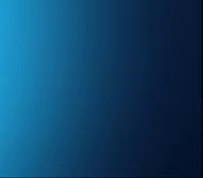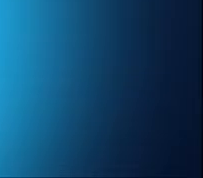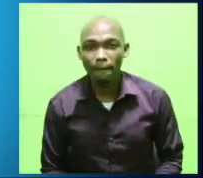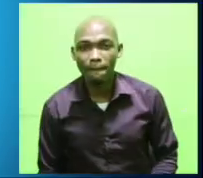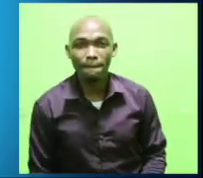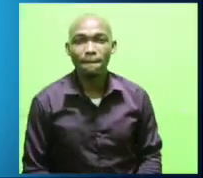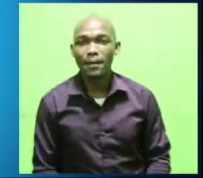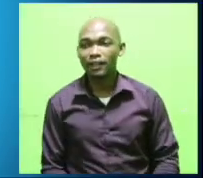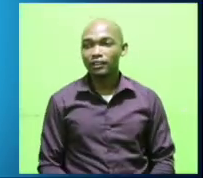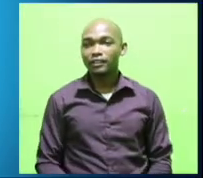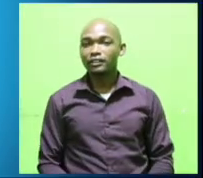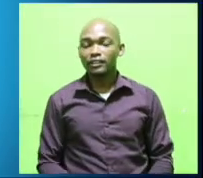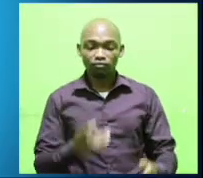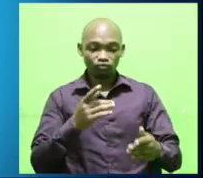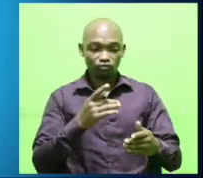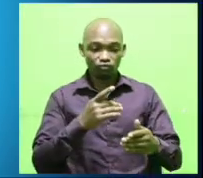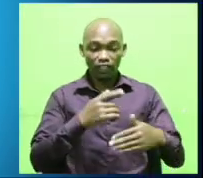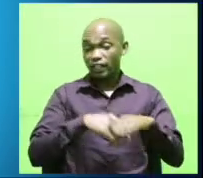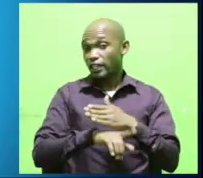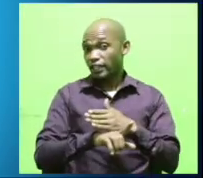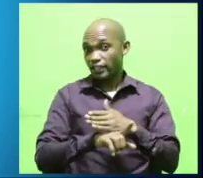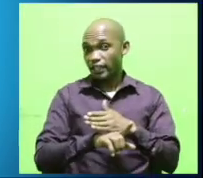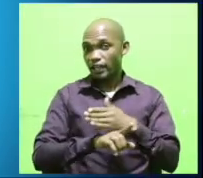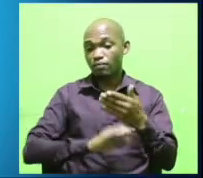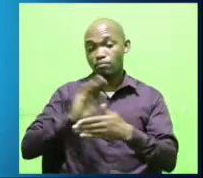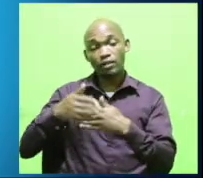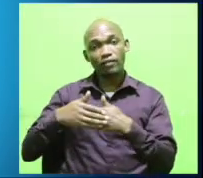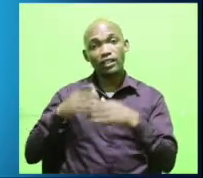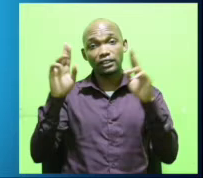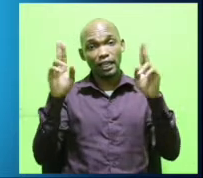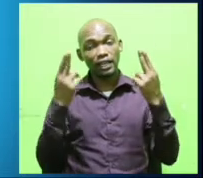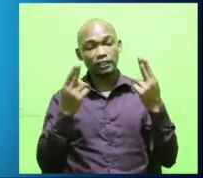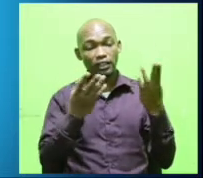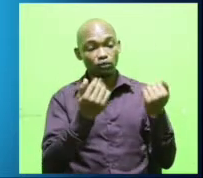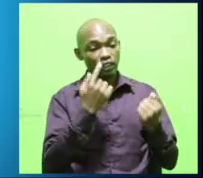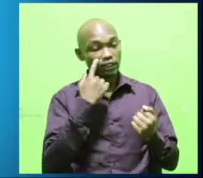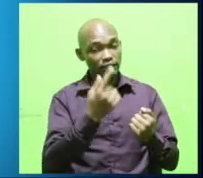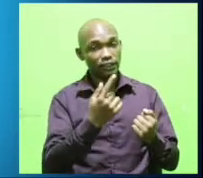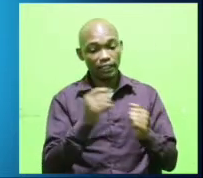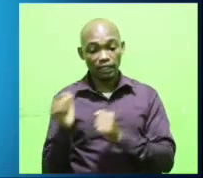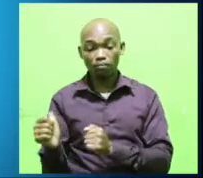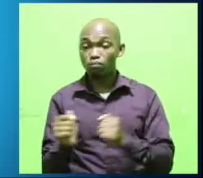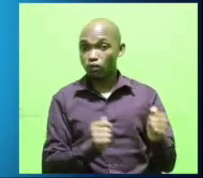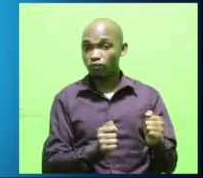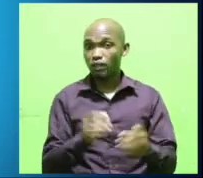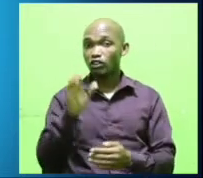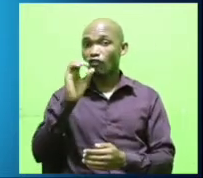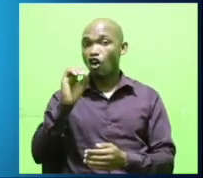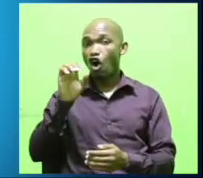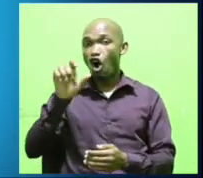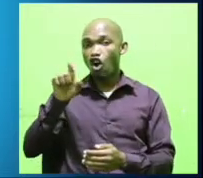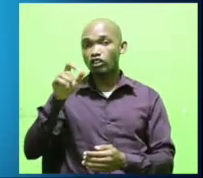dear students and viewers. On our previous lesson, we looked at the movement of oxygen and